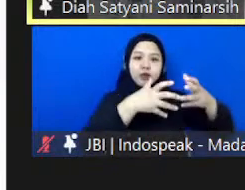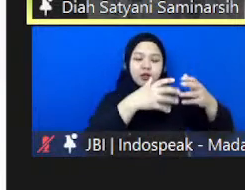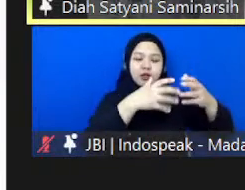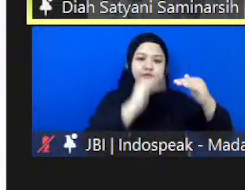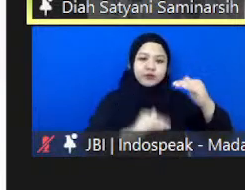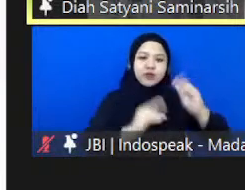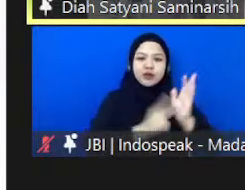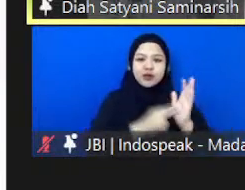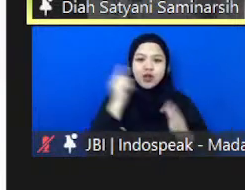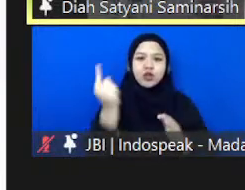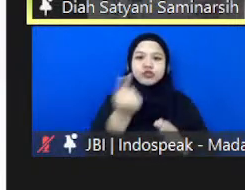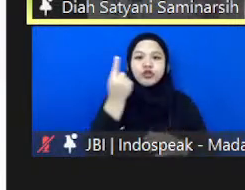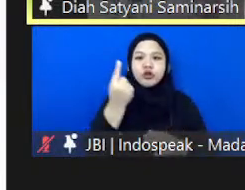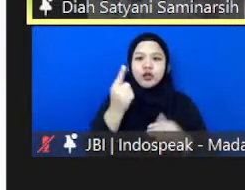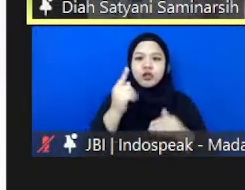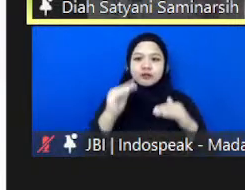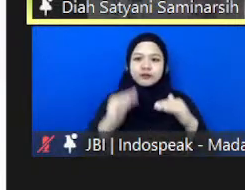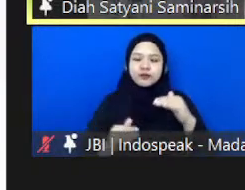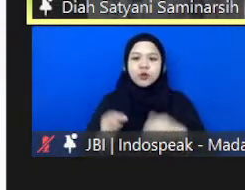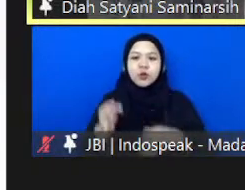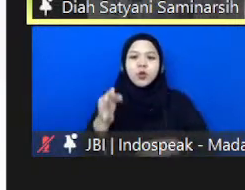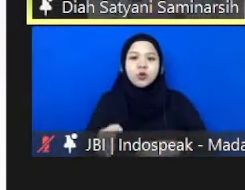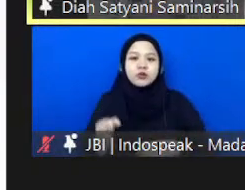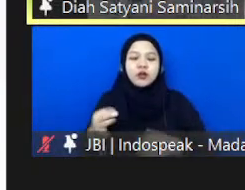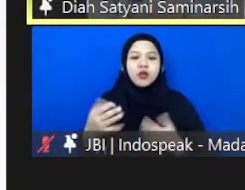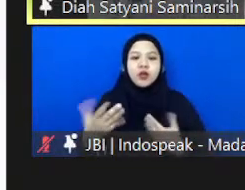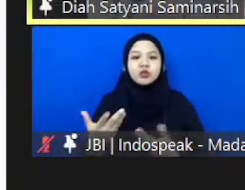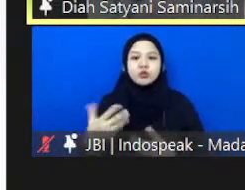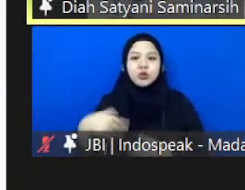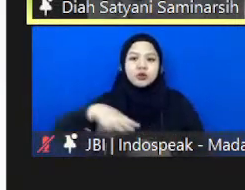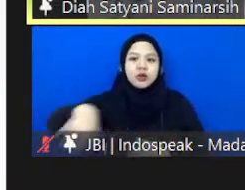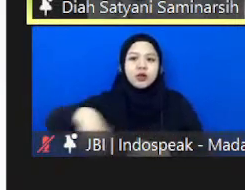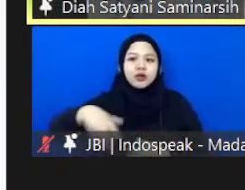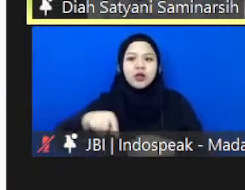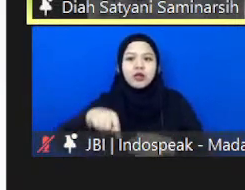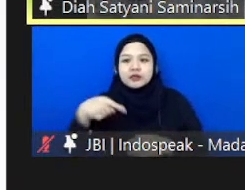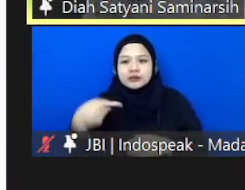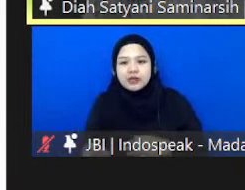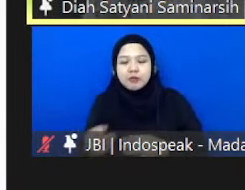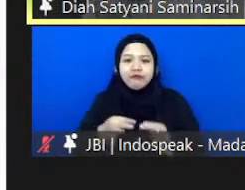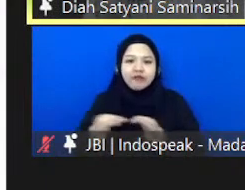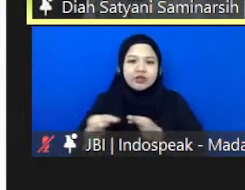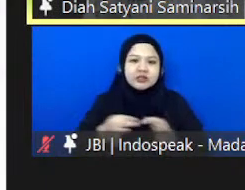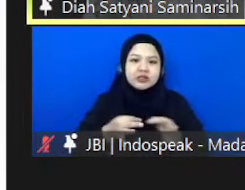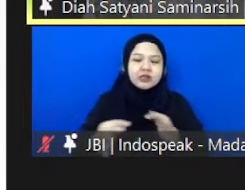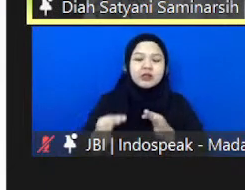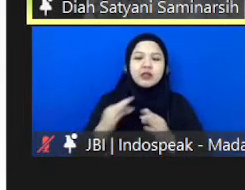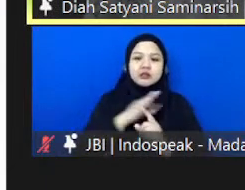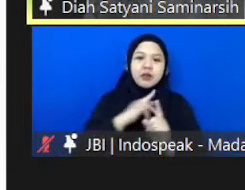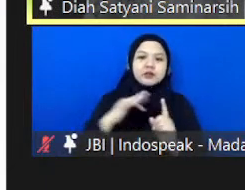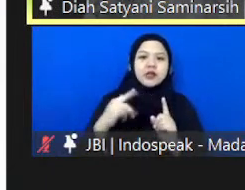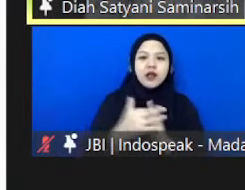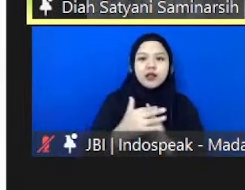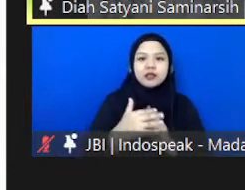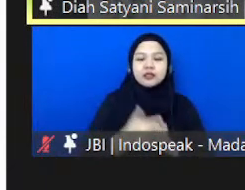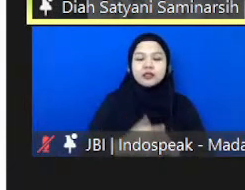level, city and regency governments, down to the health facility and communities itself.